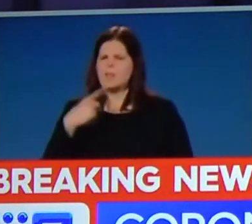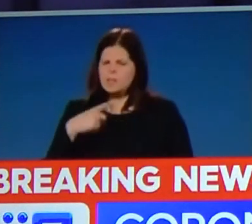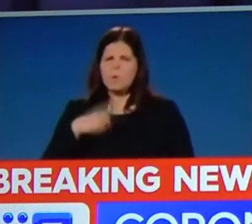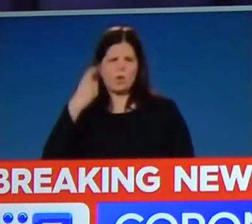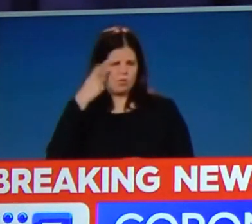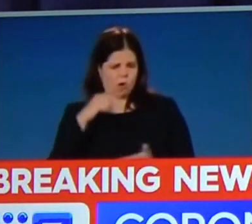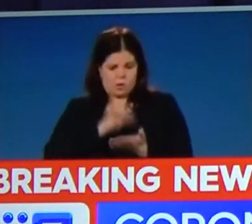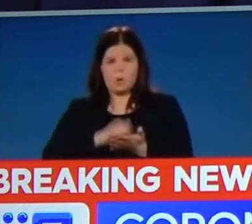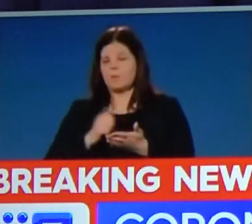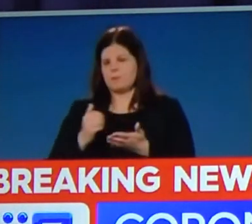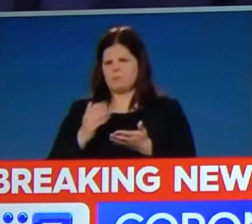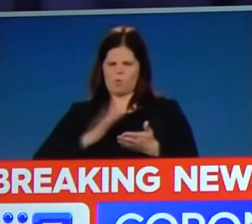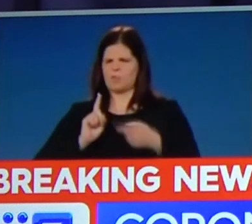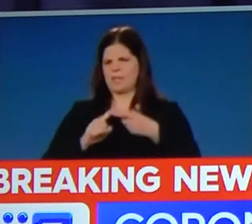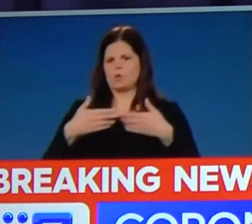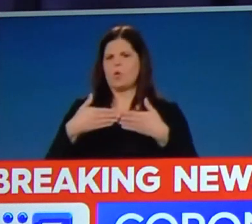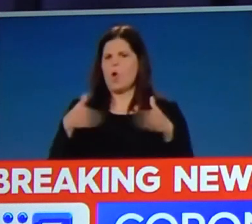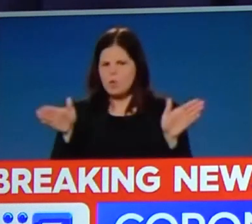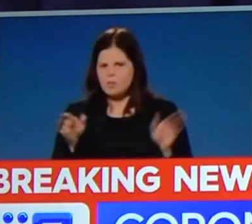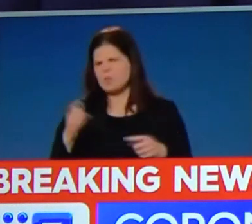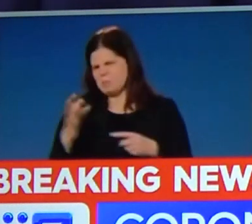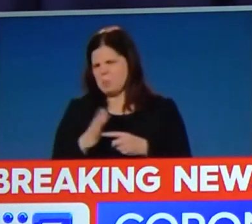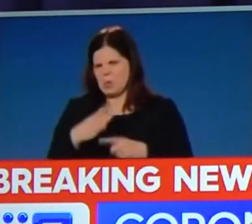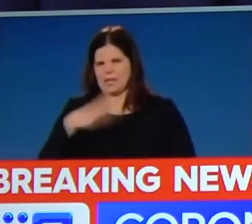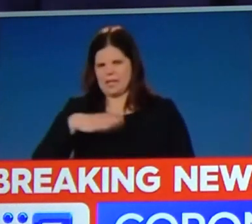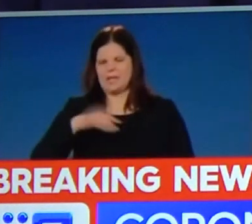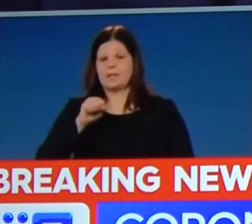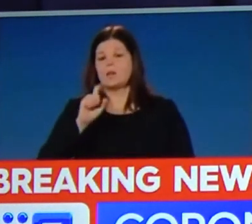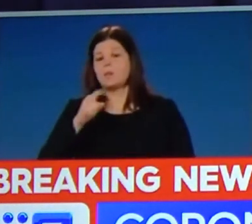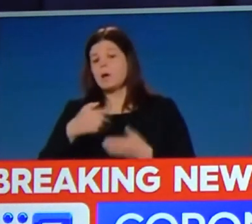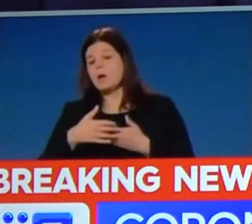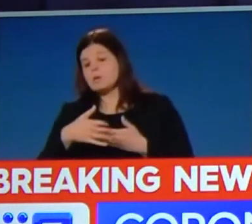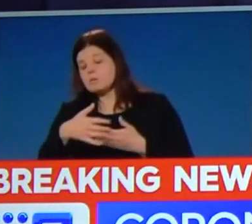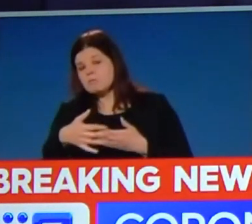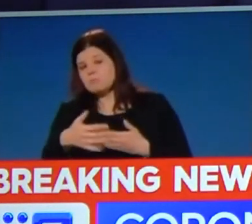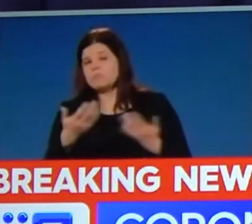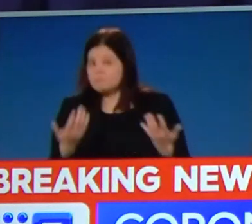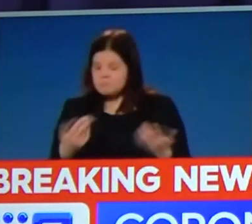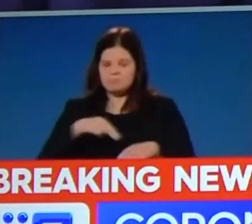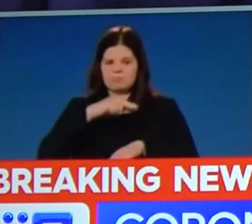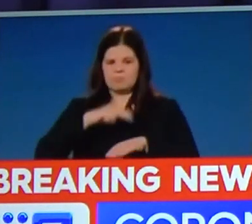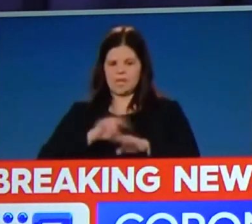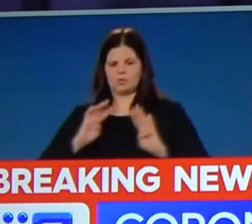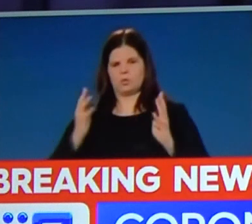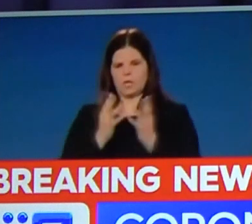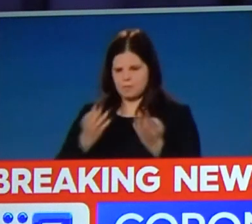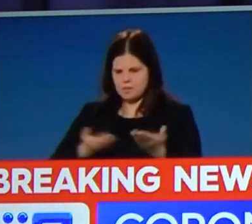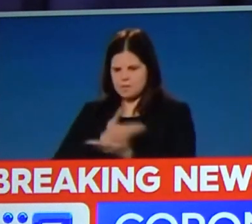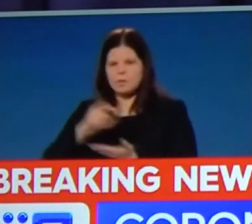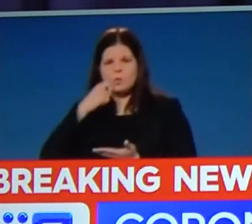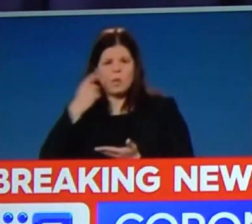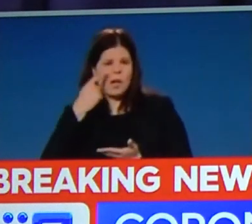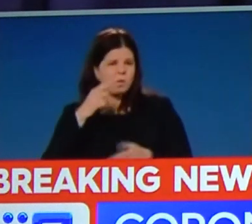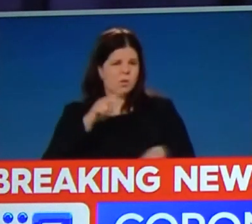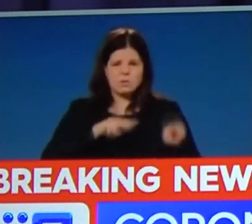as possible so they can get what they need. But as time goes on, the National Cabinet will continue to look at a lot of these businesses